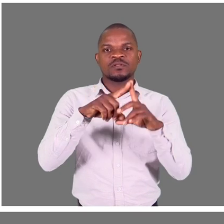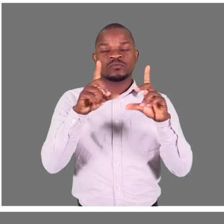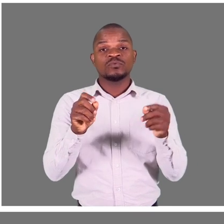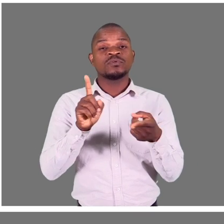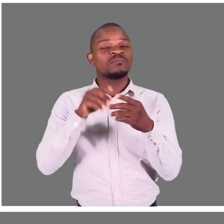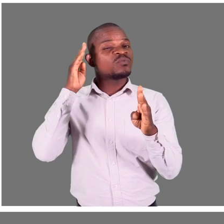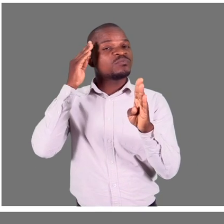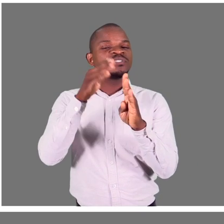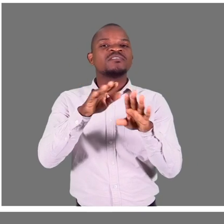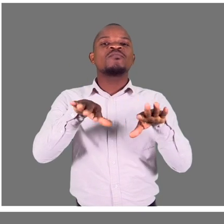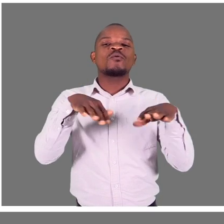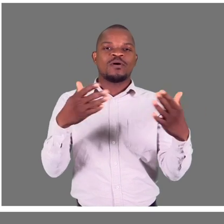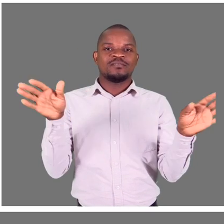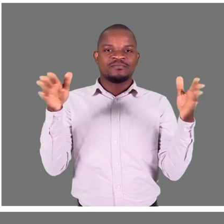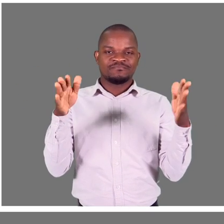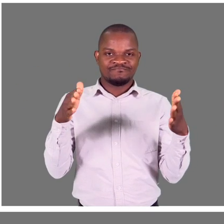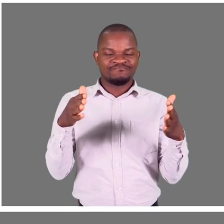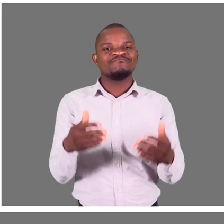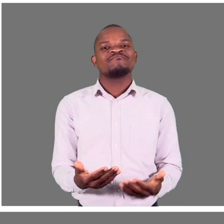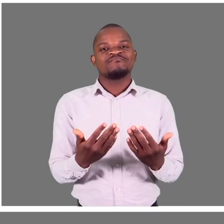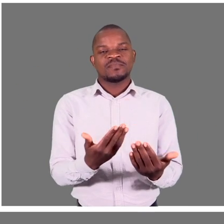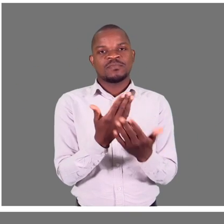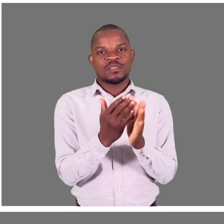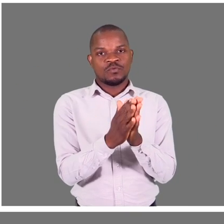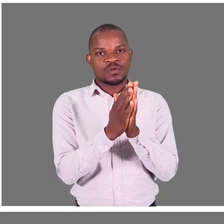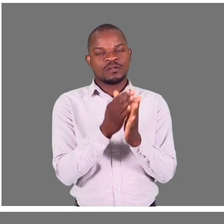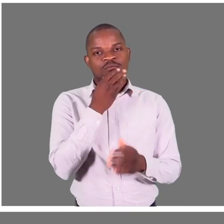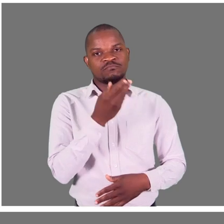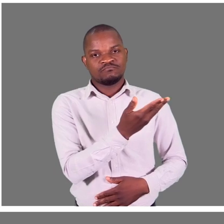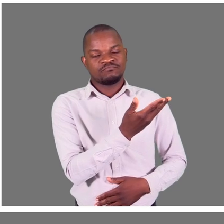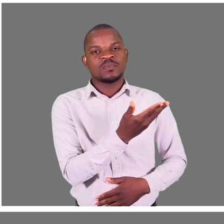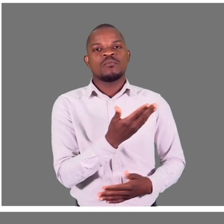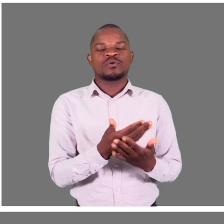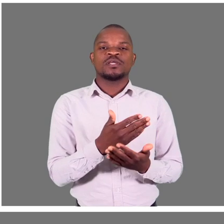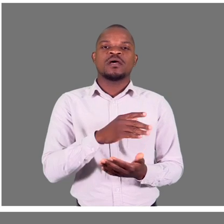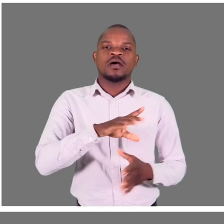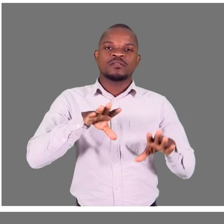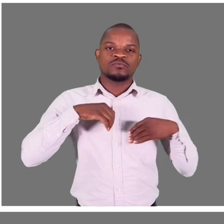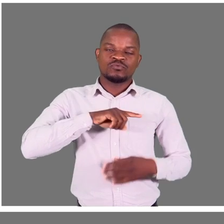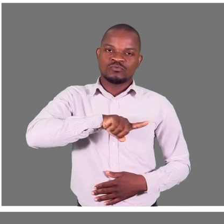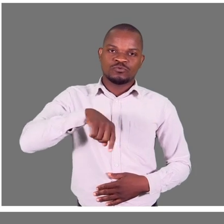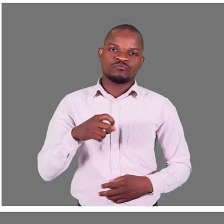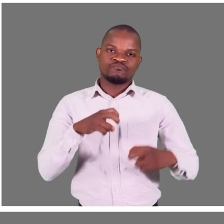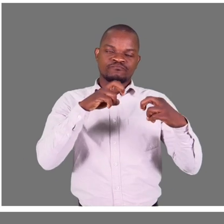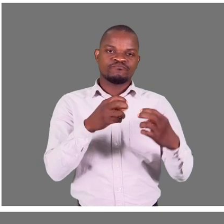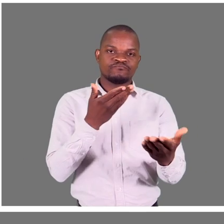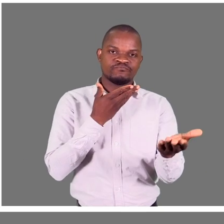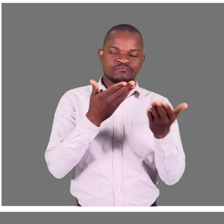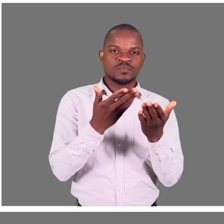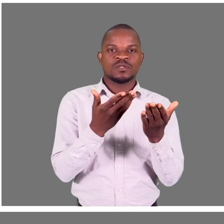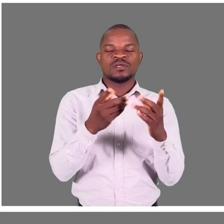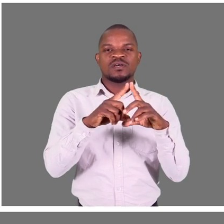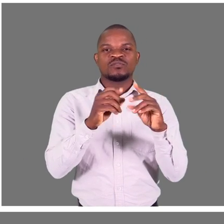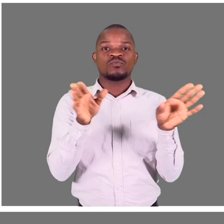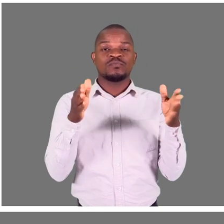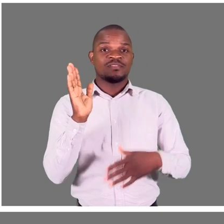the perspectives and challenges of this company. Nuno, you for having us received and to talk a little bit about